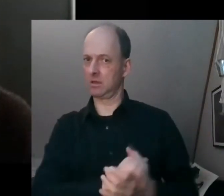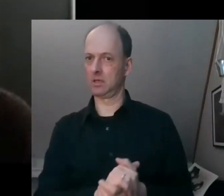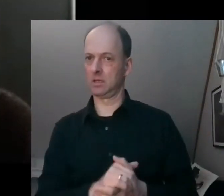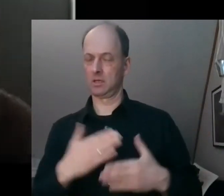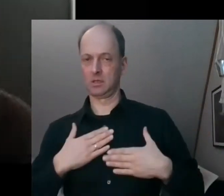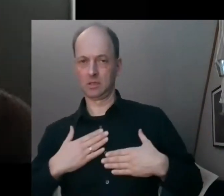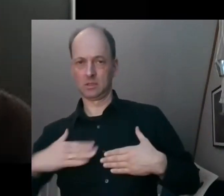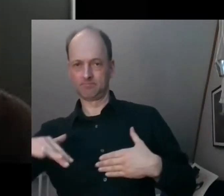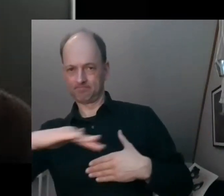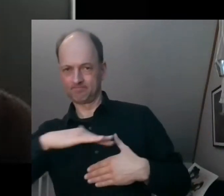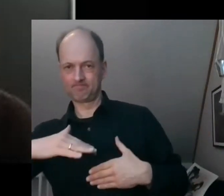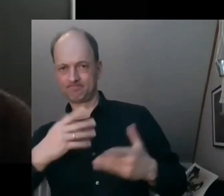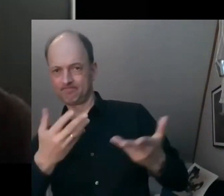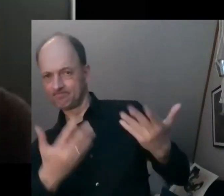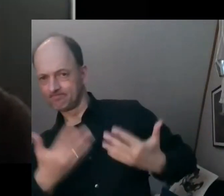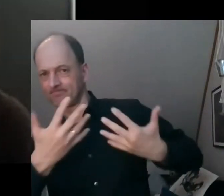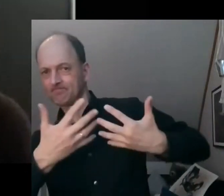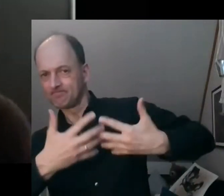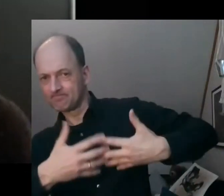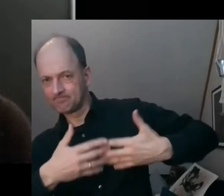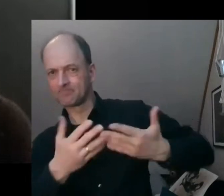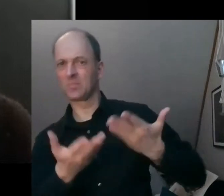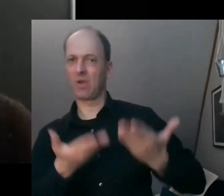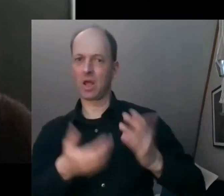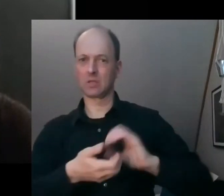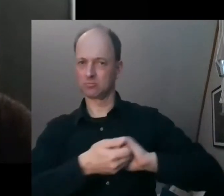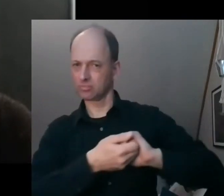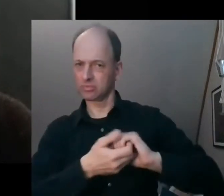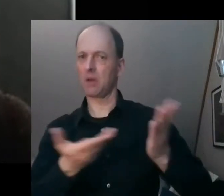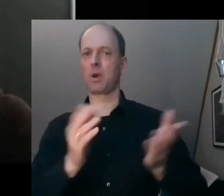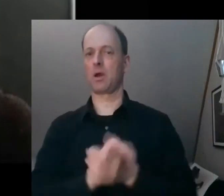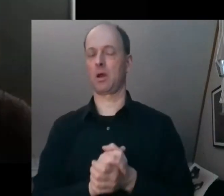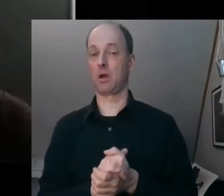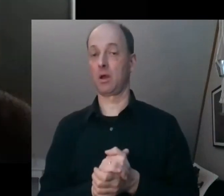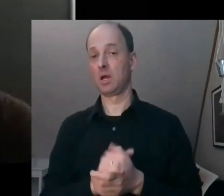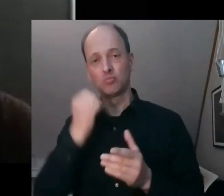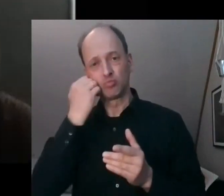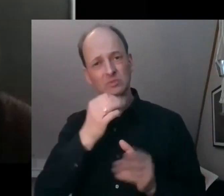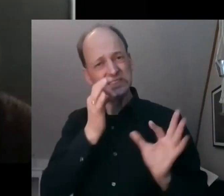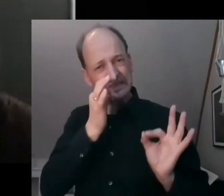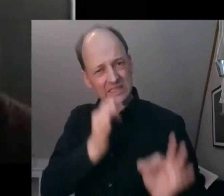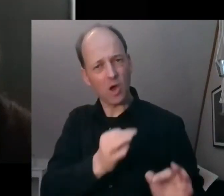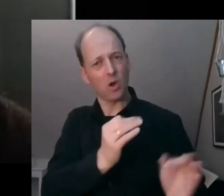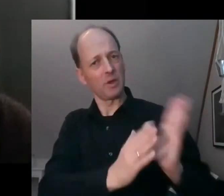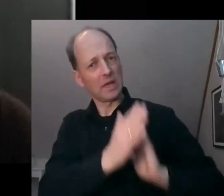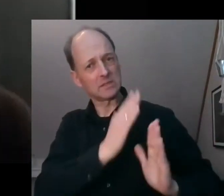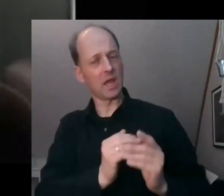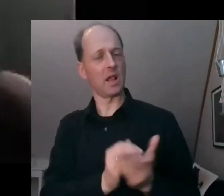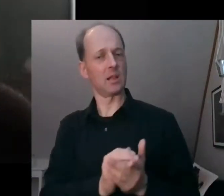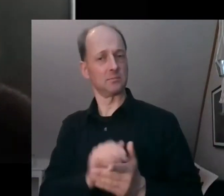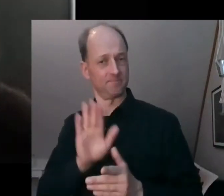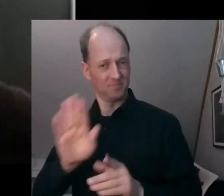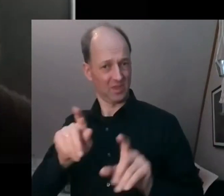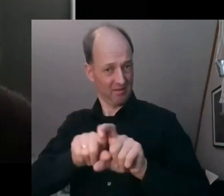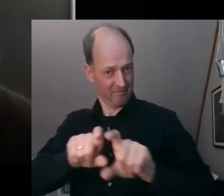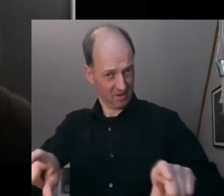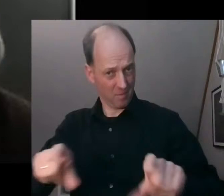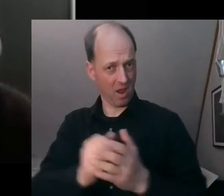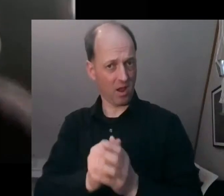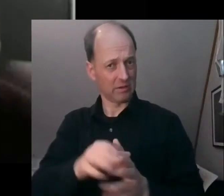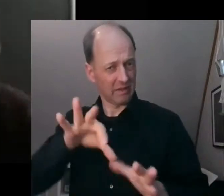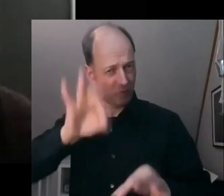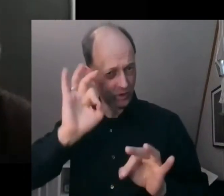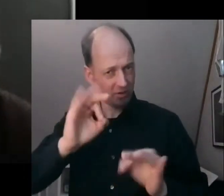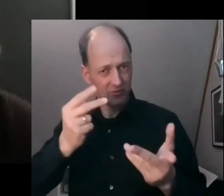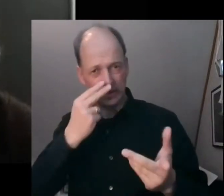here, or that maybe it's even the opponent here, the industrial component here. Maybe you should tell